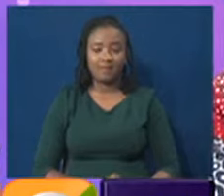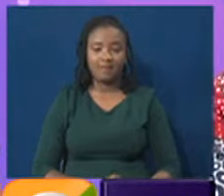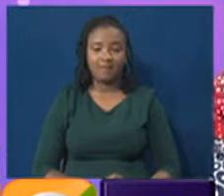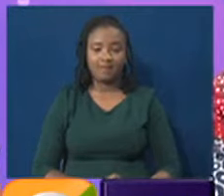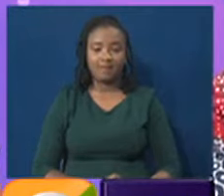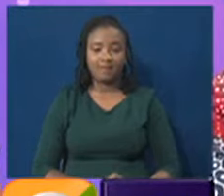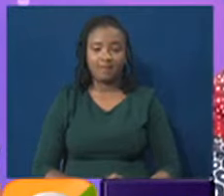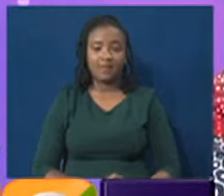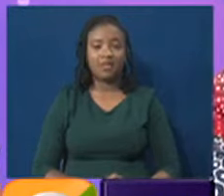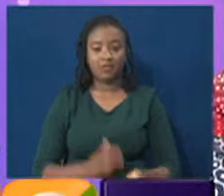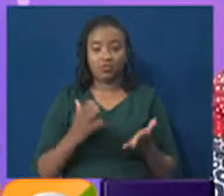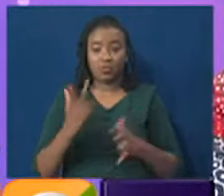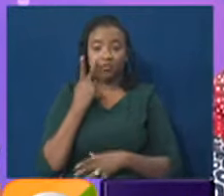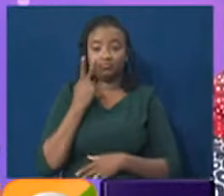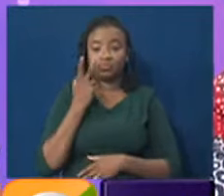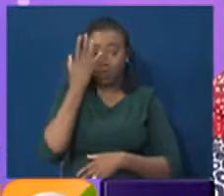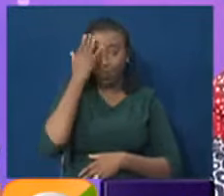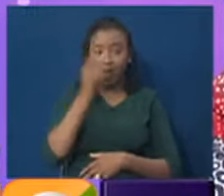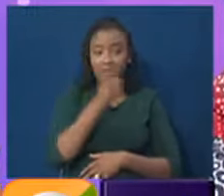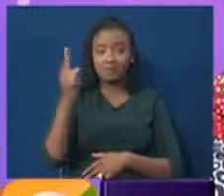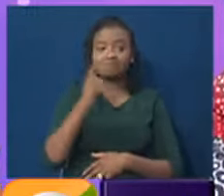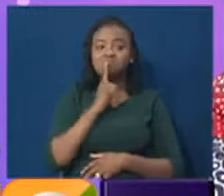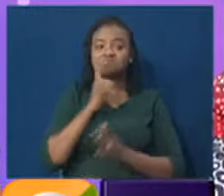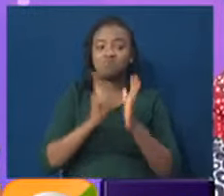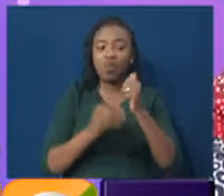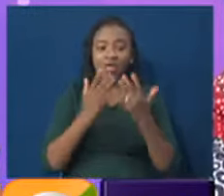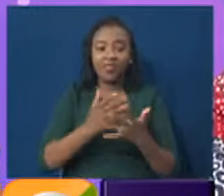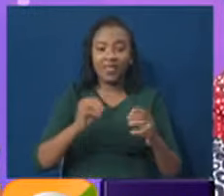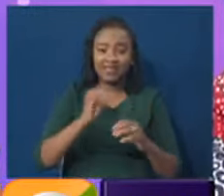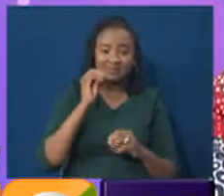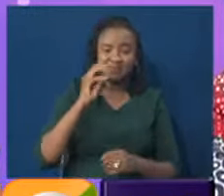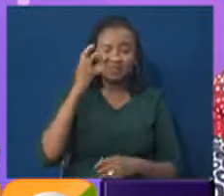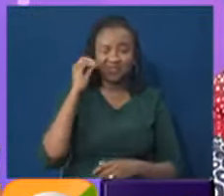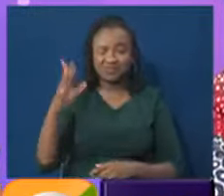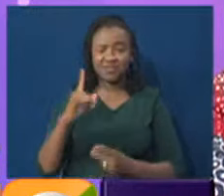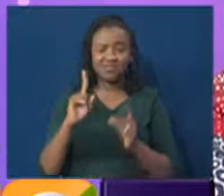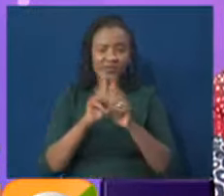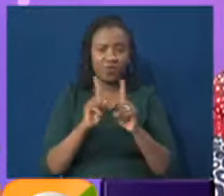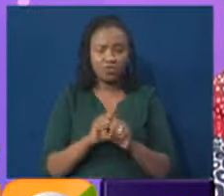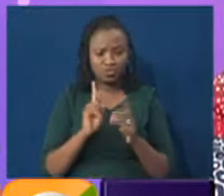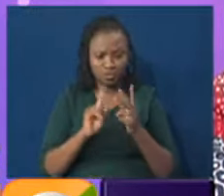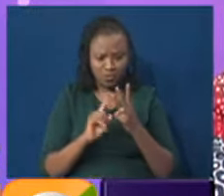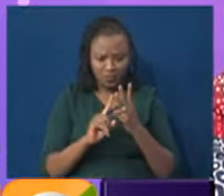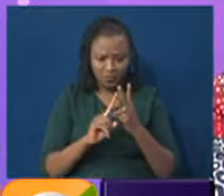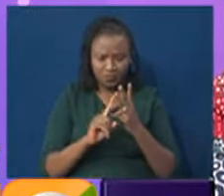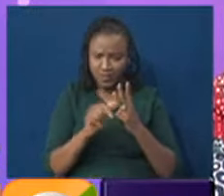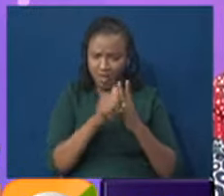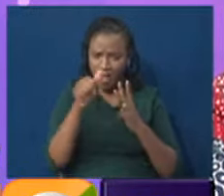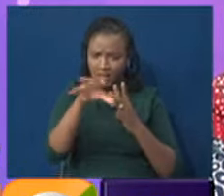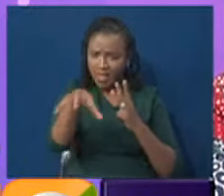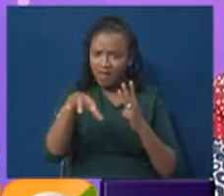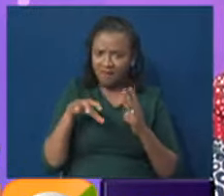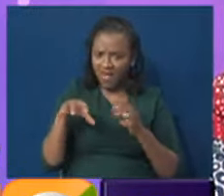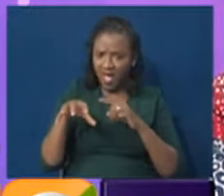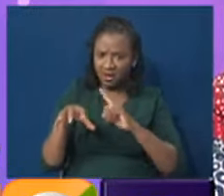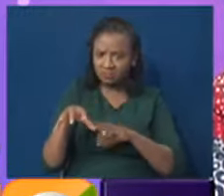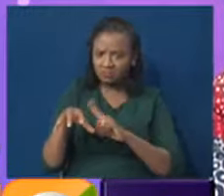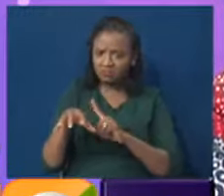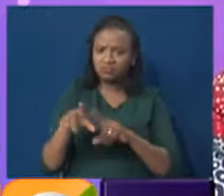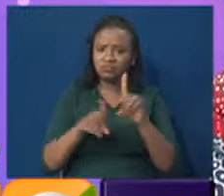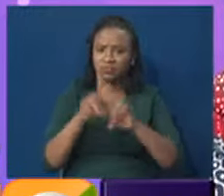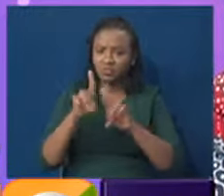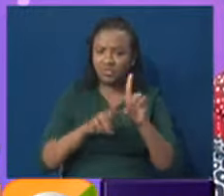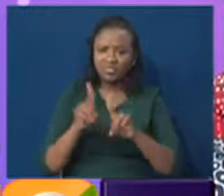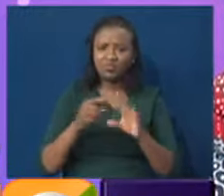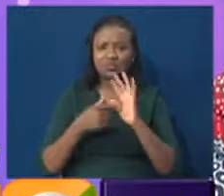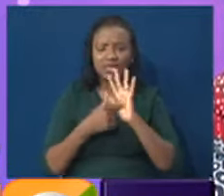the costs are higher. Transport, I think, was mentioned by somebody else you know, in one of the studios in terms of just the cost